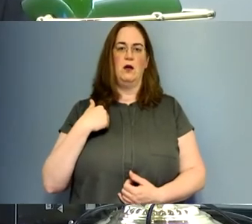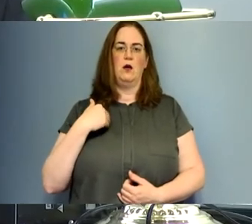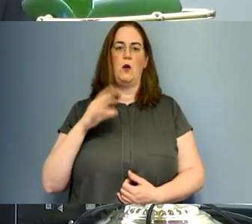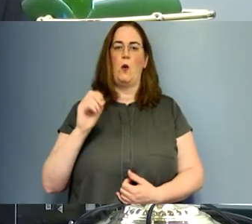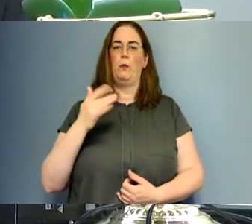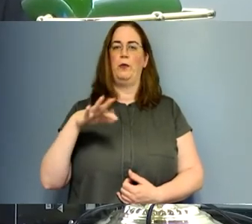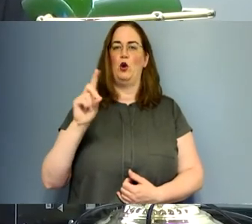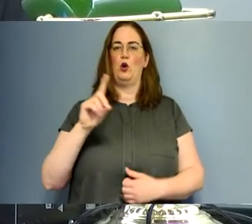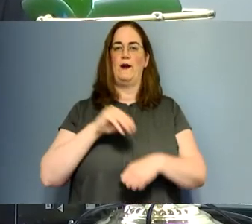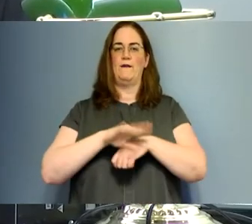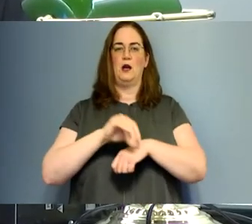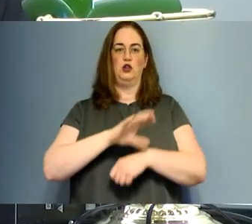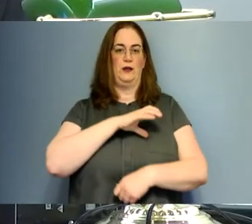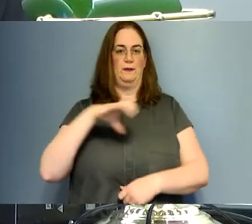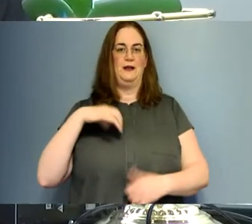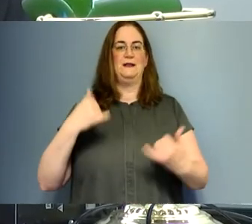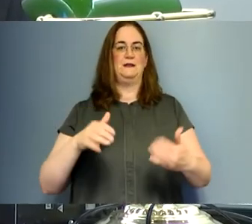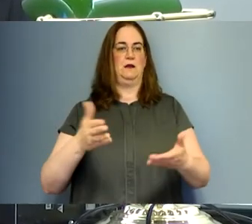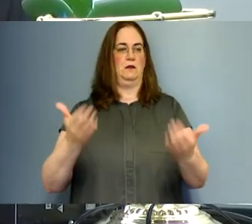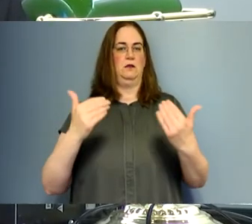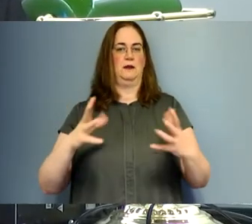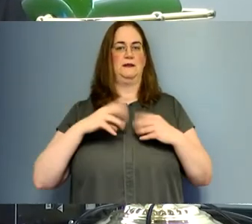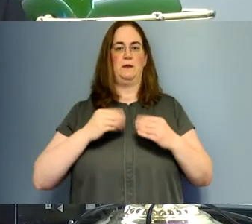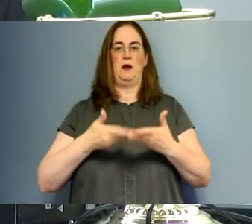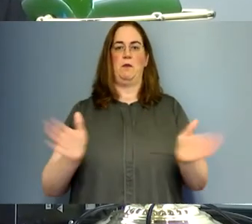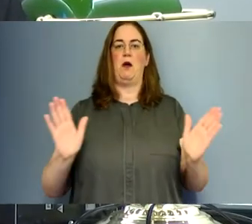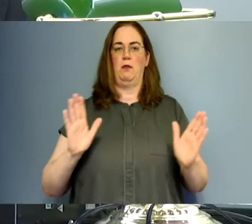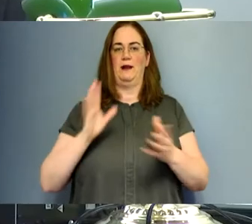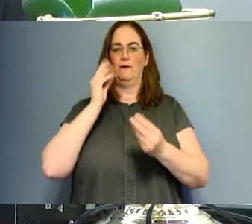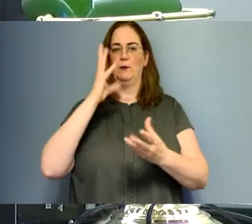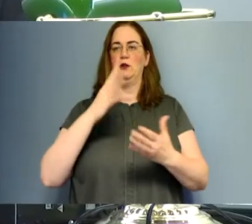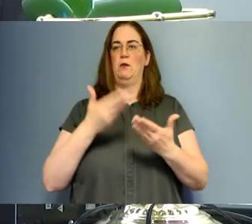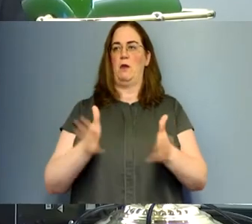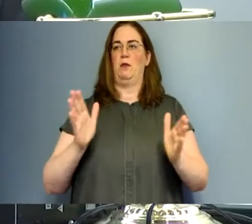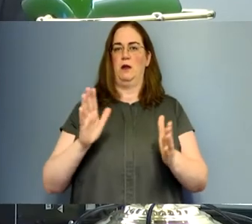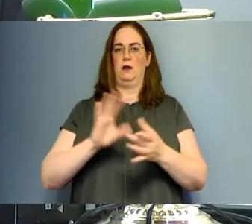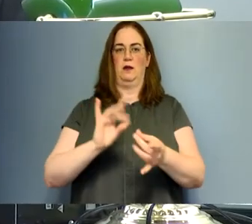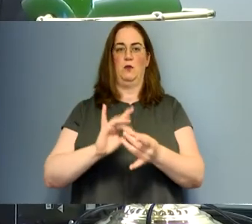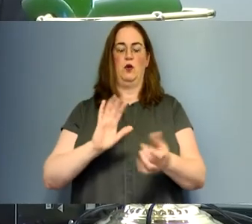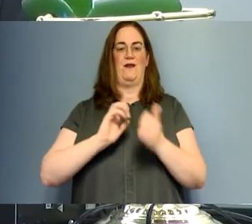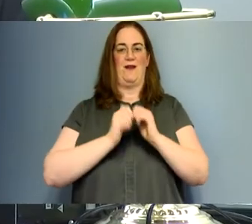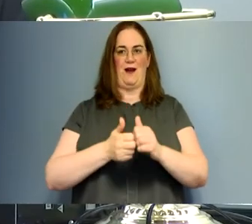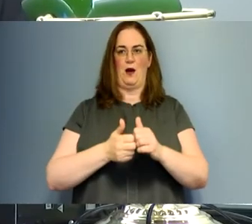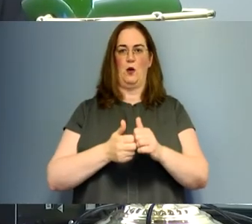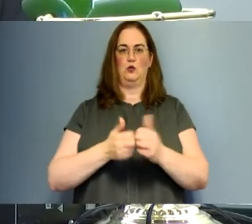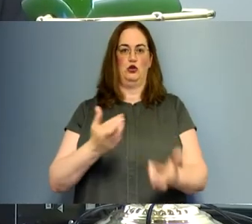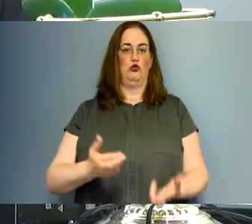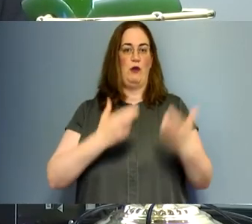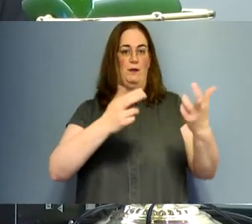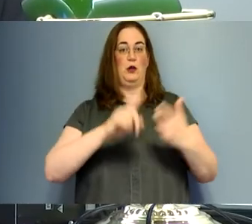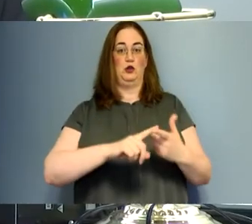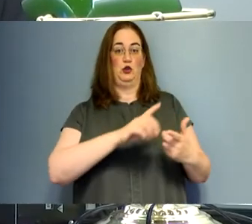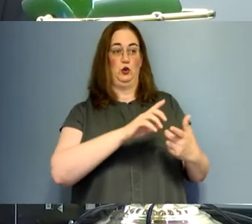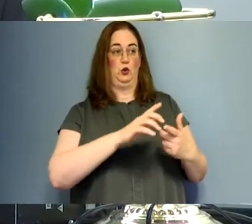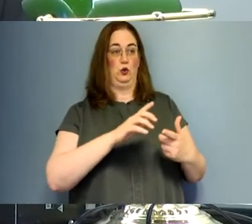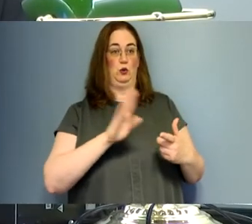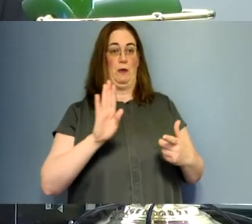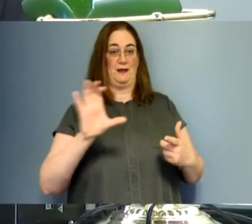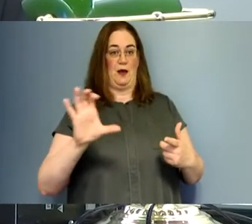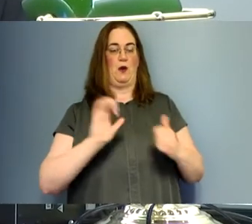Opioid Advisory Committee is still taking public information, public input, about how to recommend to the county we spend the